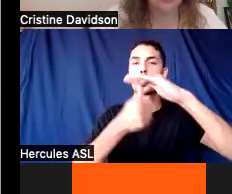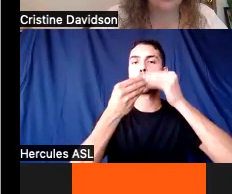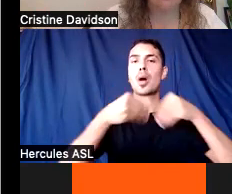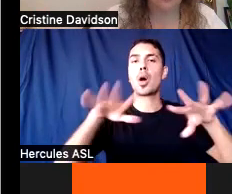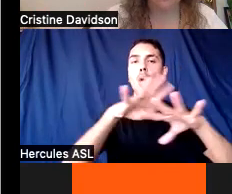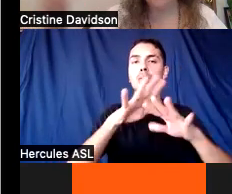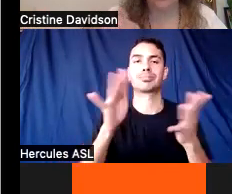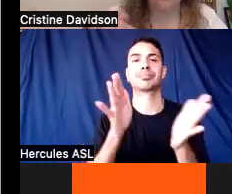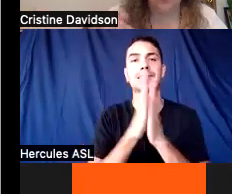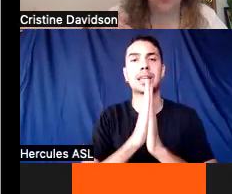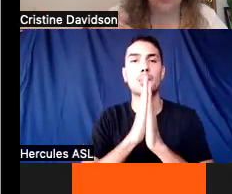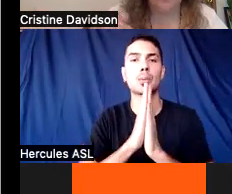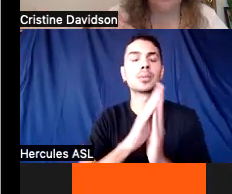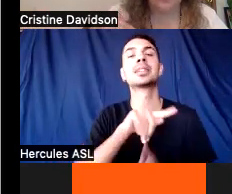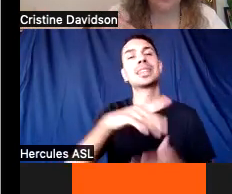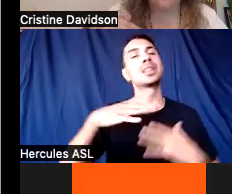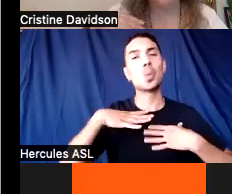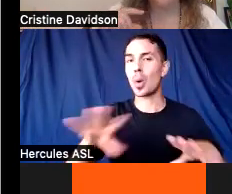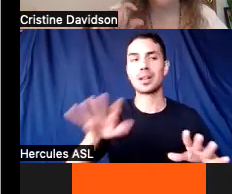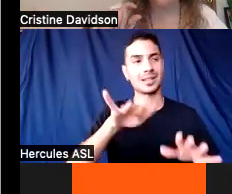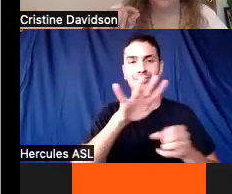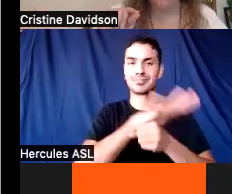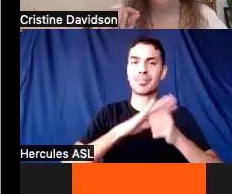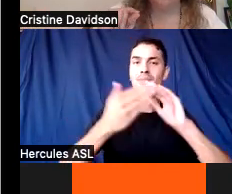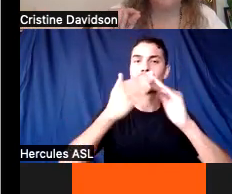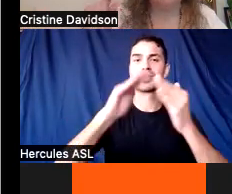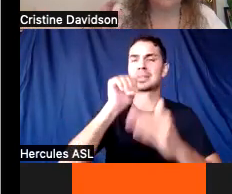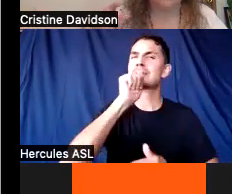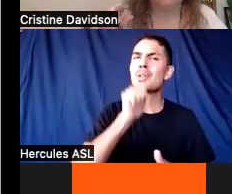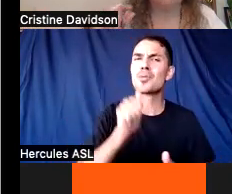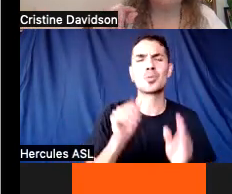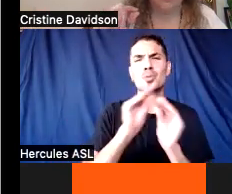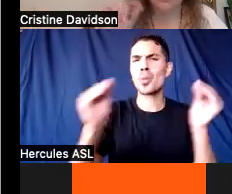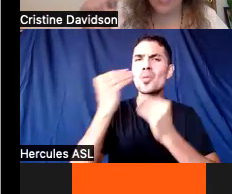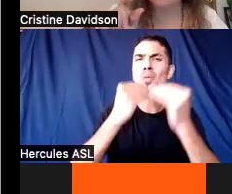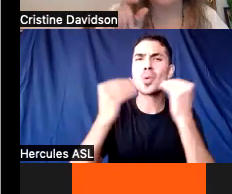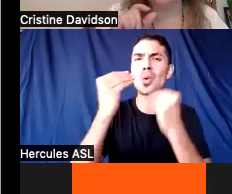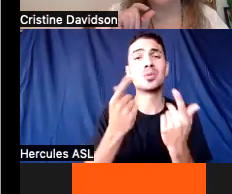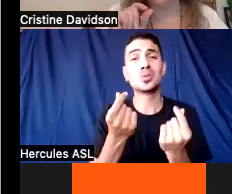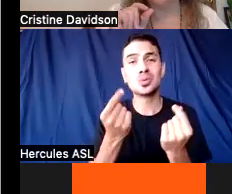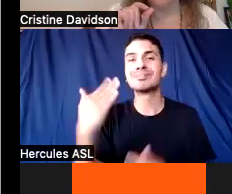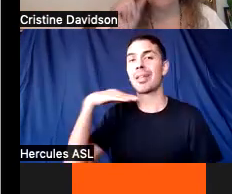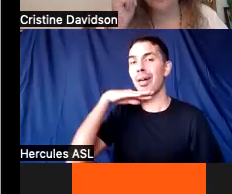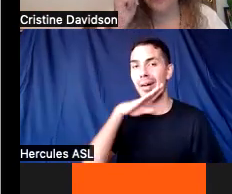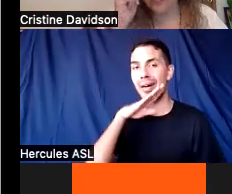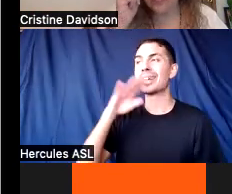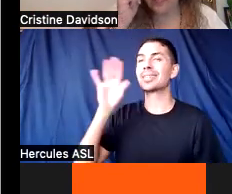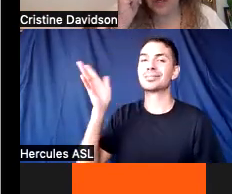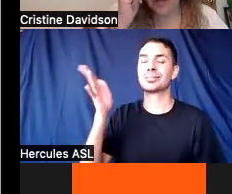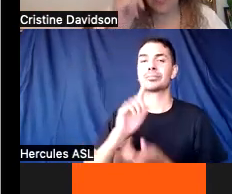the village to suffer with no food, right? So you can see how deviant that tactic is,